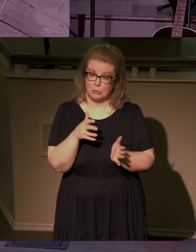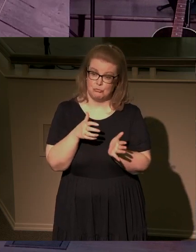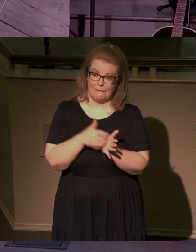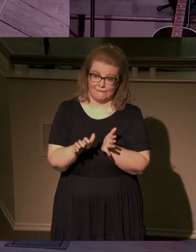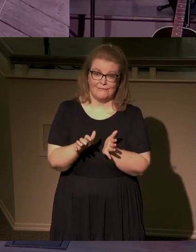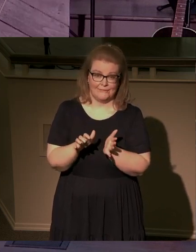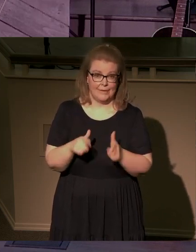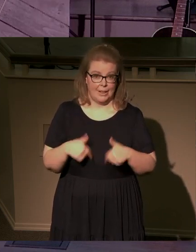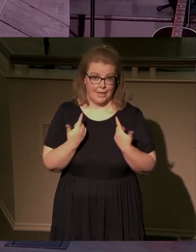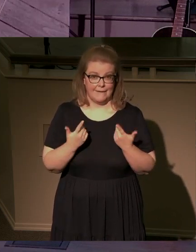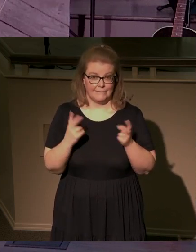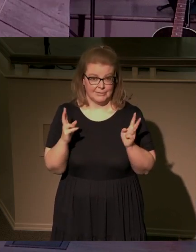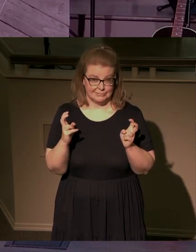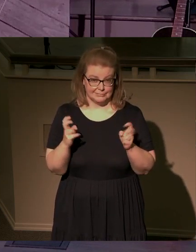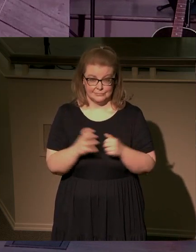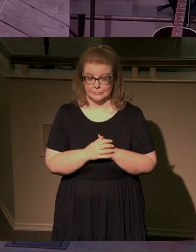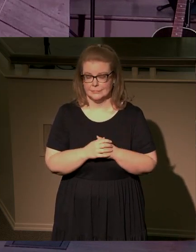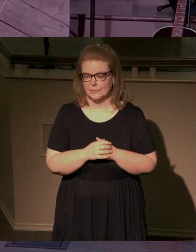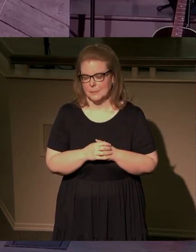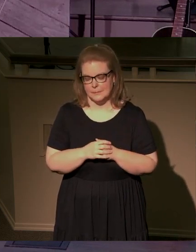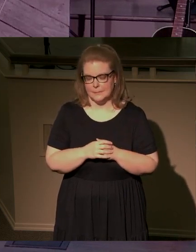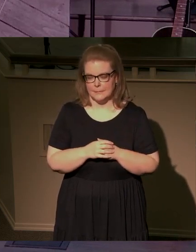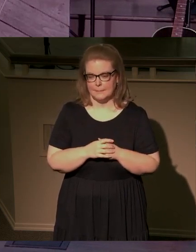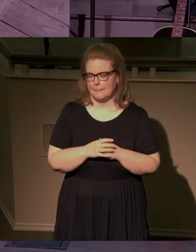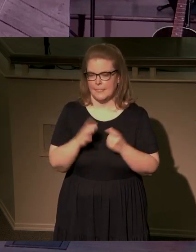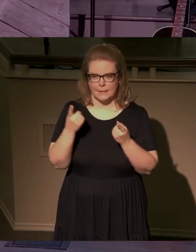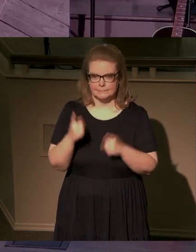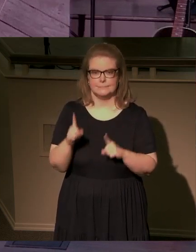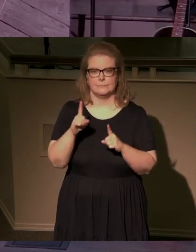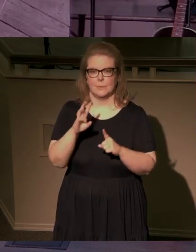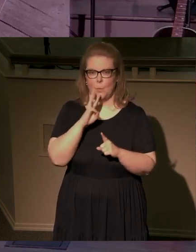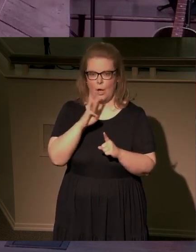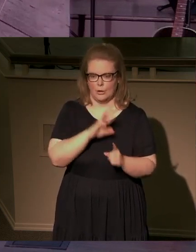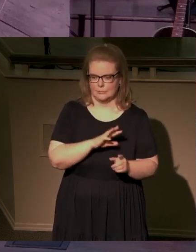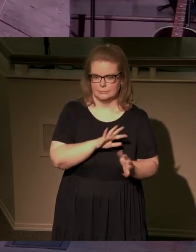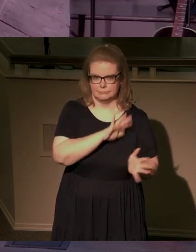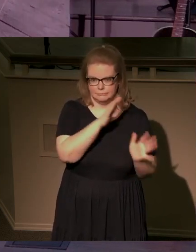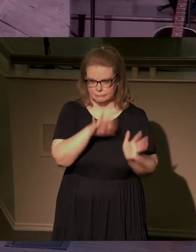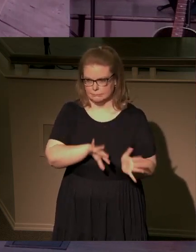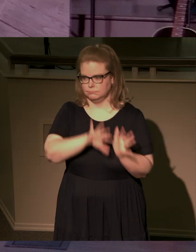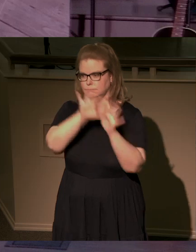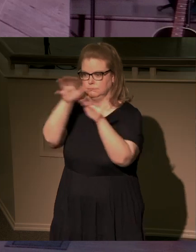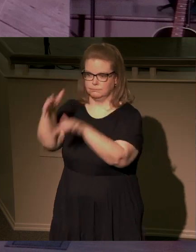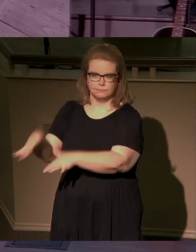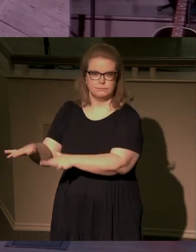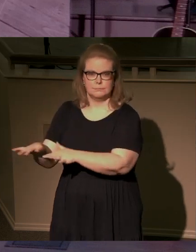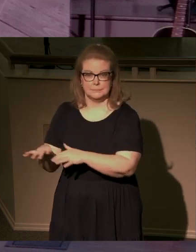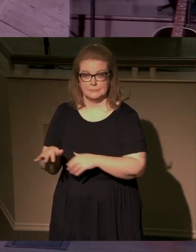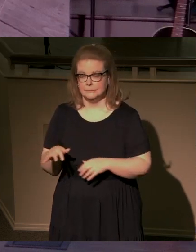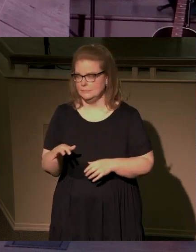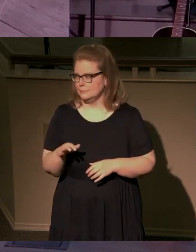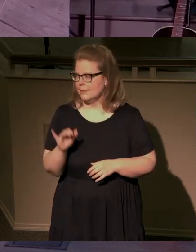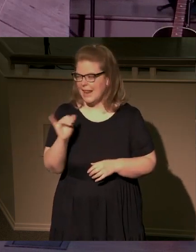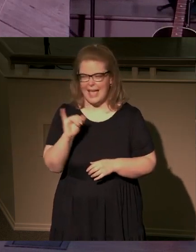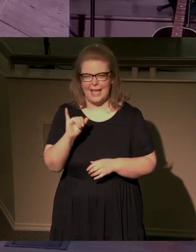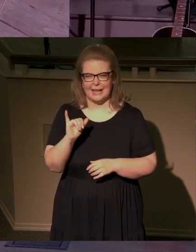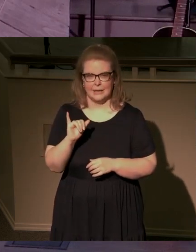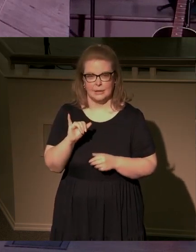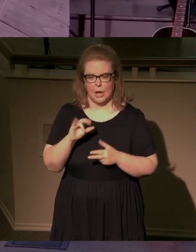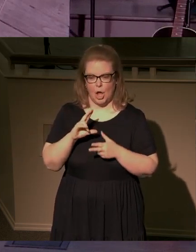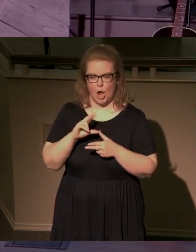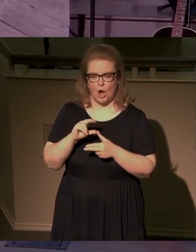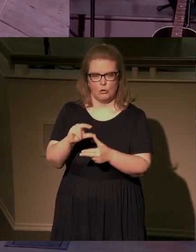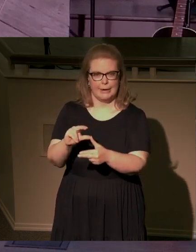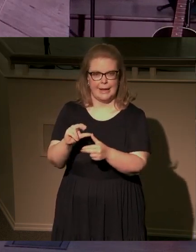edge of civilization. They had a typhoon come through. By the way, that's like a hurricane spinning the